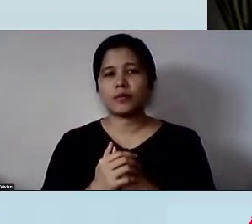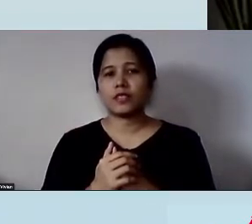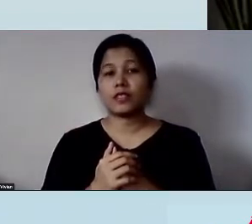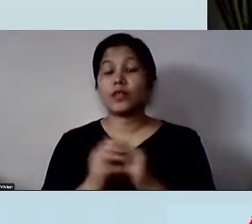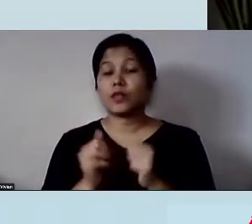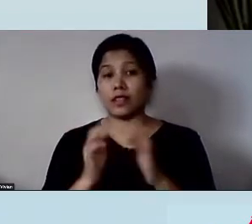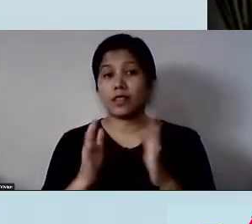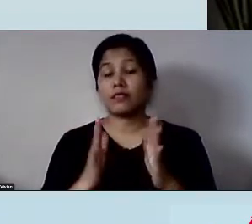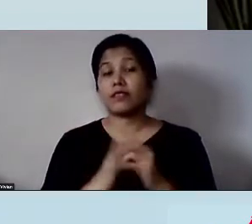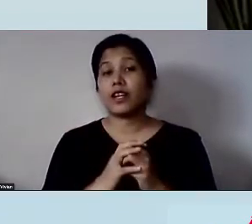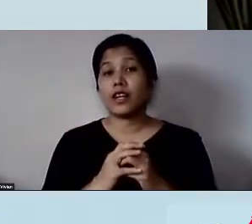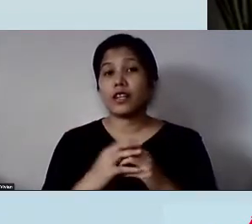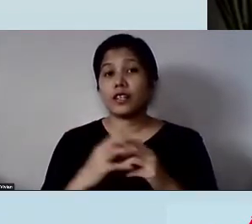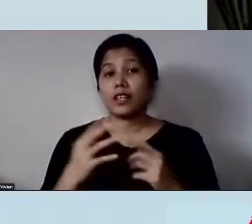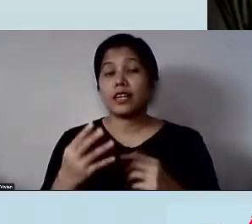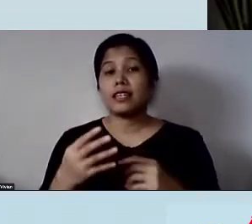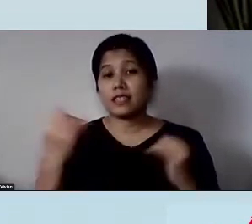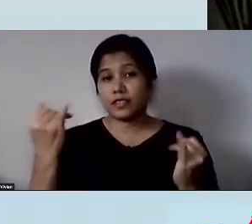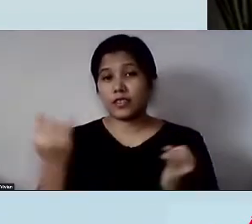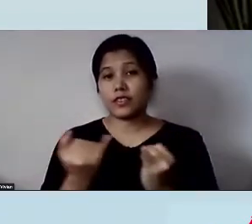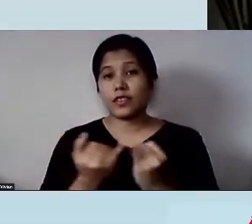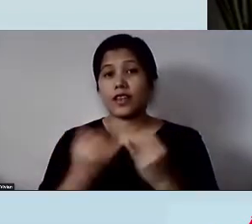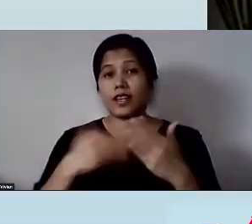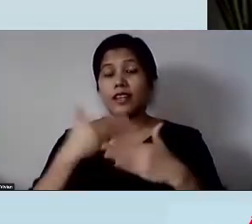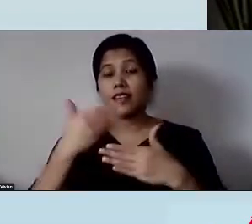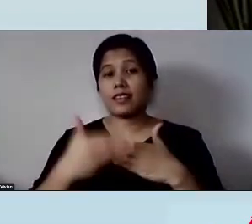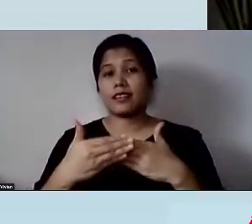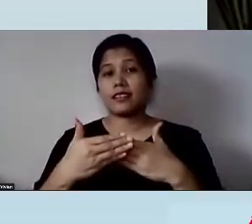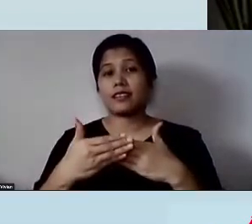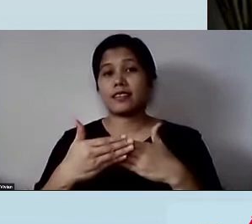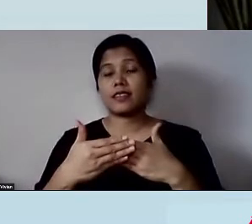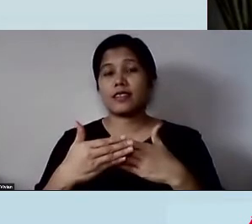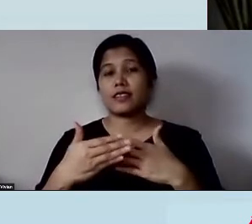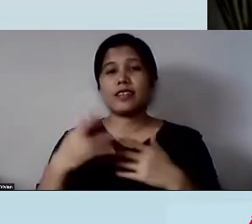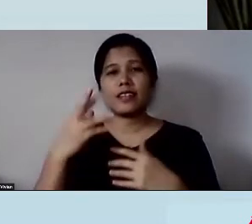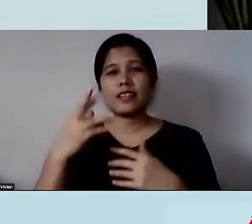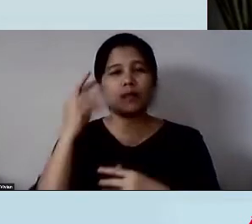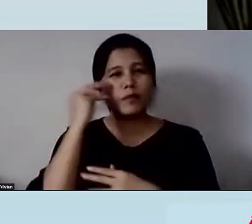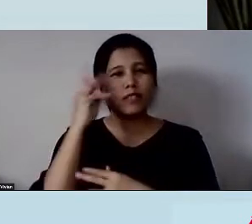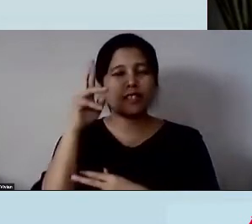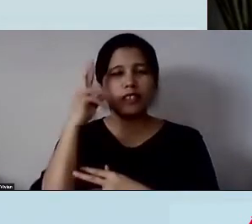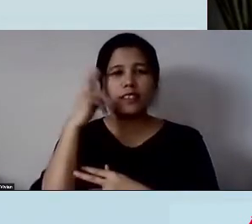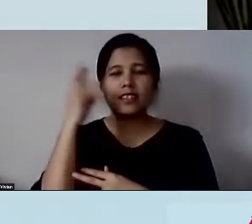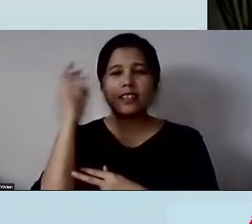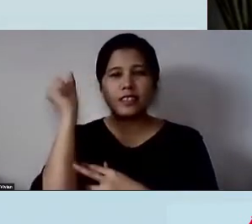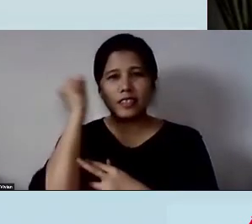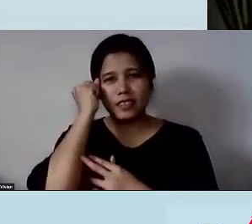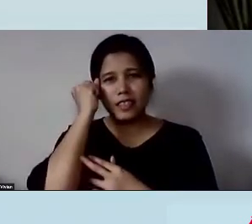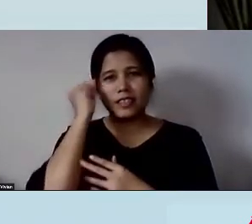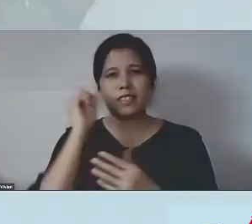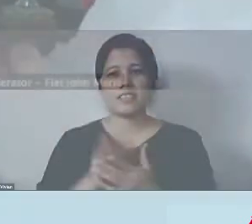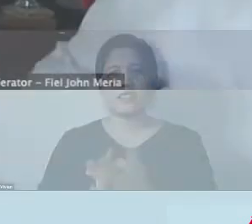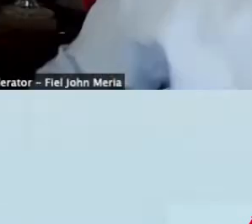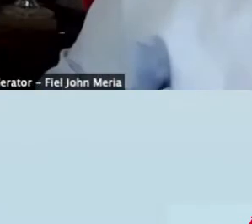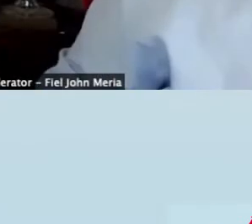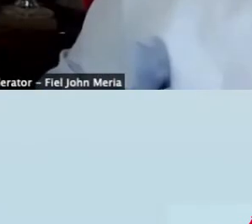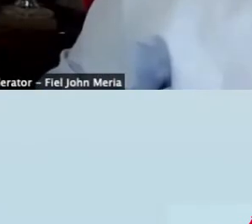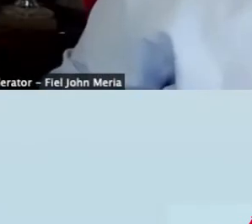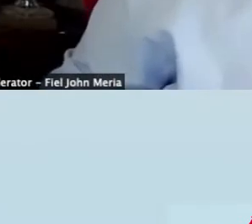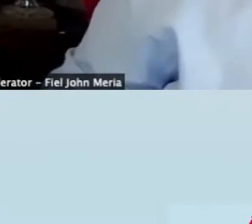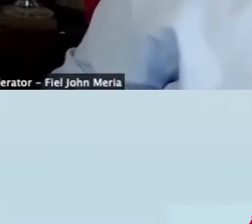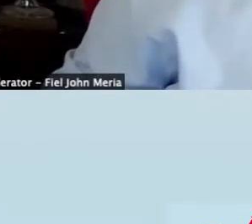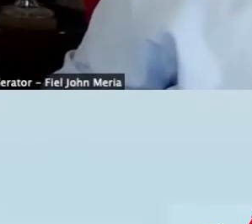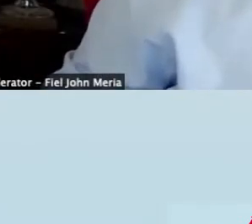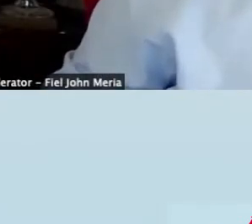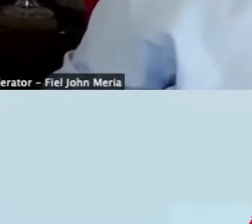without further ado, I'd like to introduce our next speaker, Mr. Rizalio, Mr. Zaldi Sanchez. Sir Zaldi, good morning